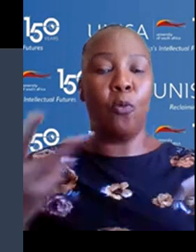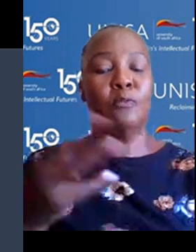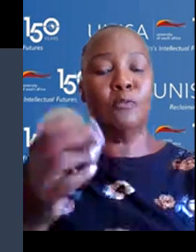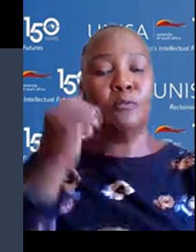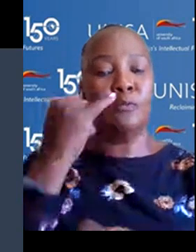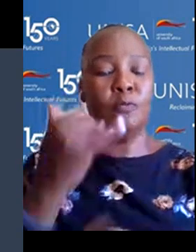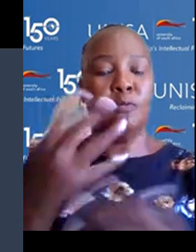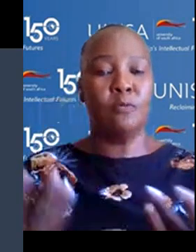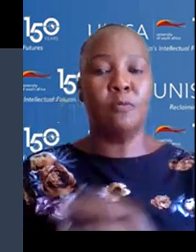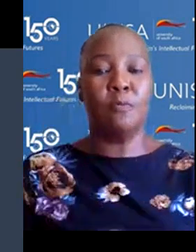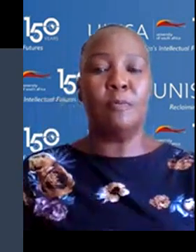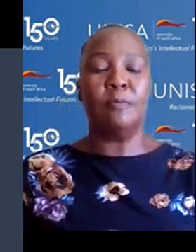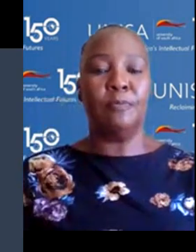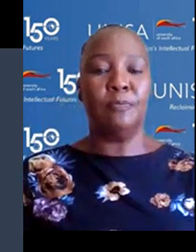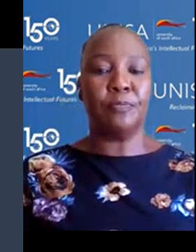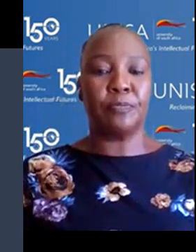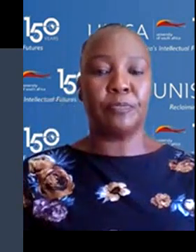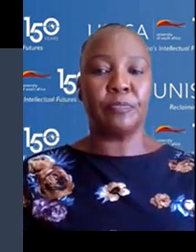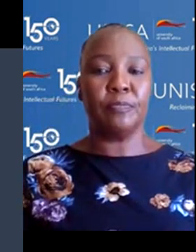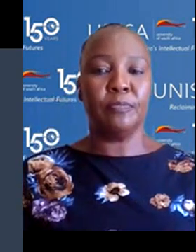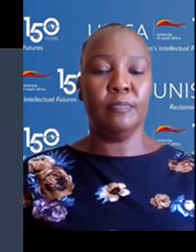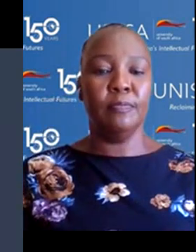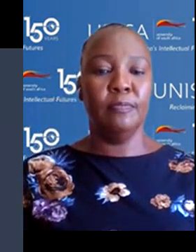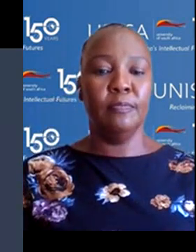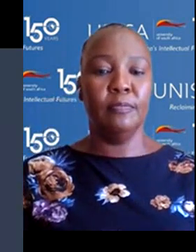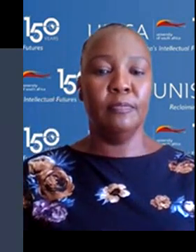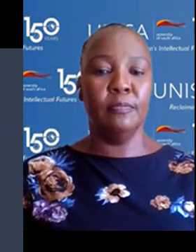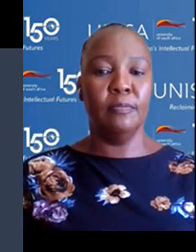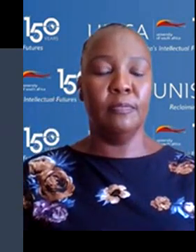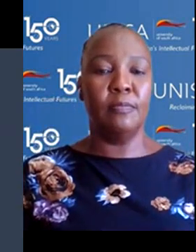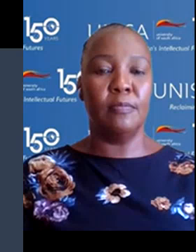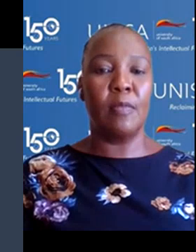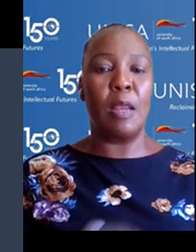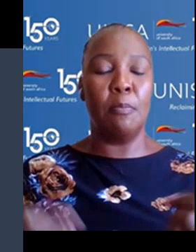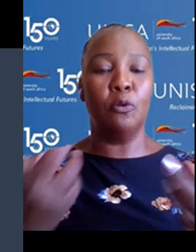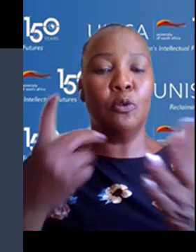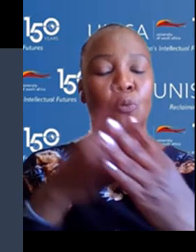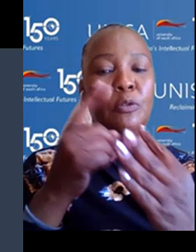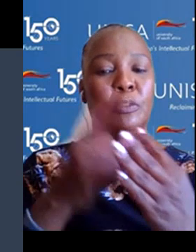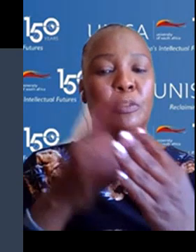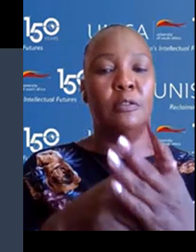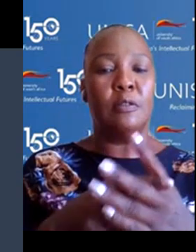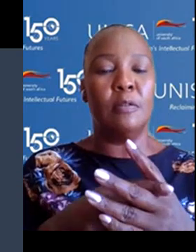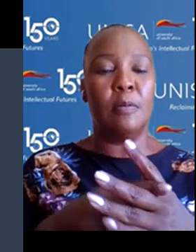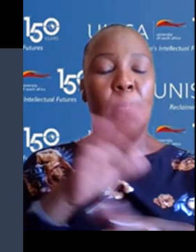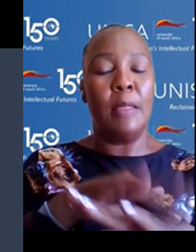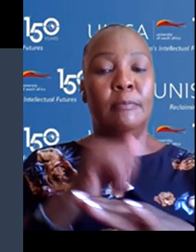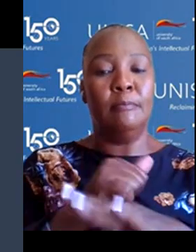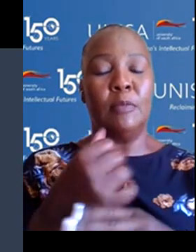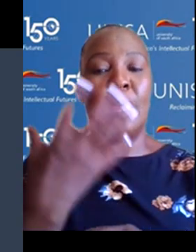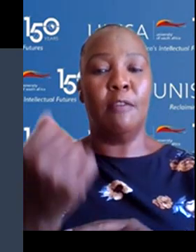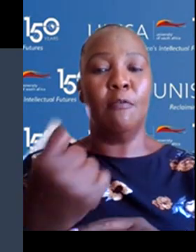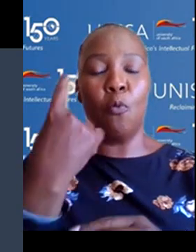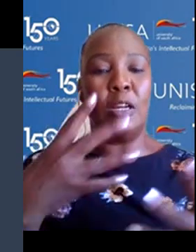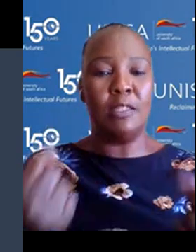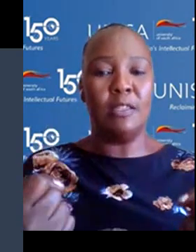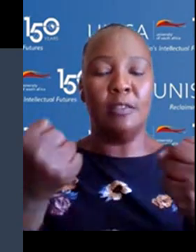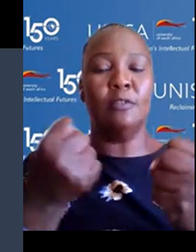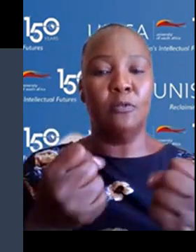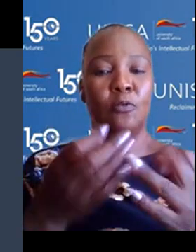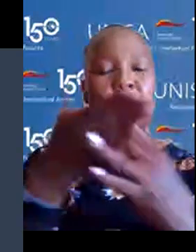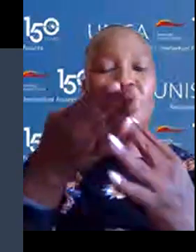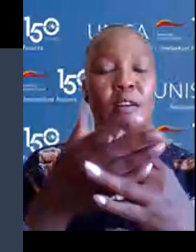Most Windows-based operating systems, even Android, it already has OneDrive there that you just need to log into, and you'll see the